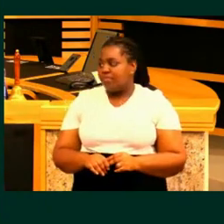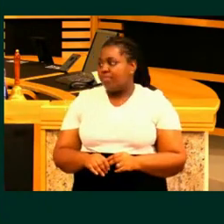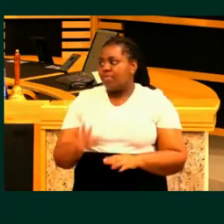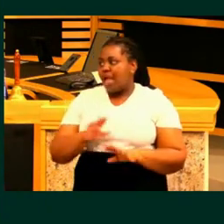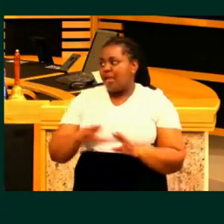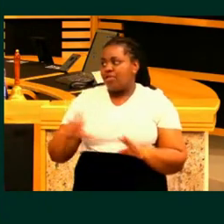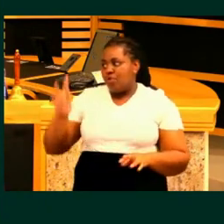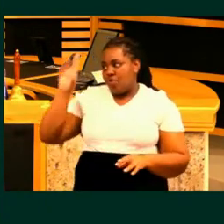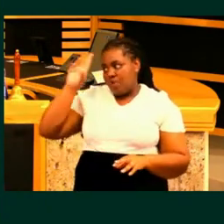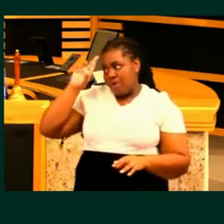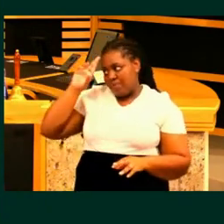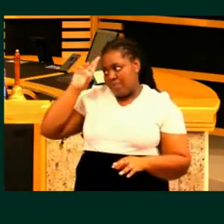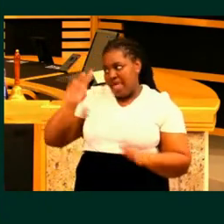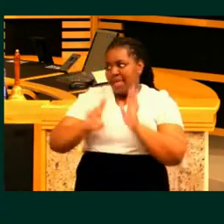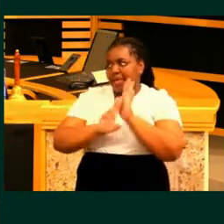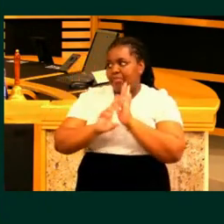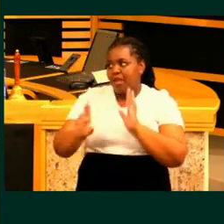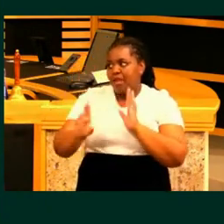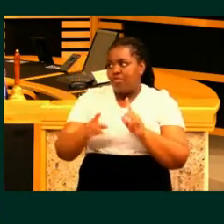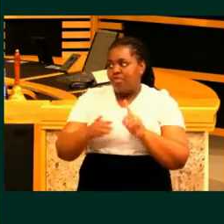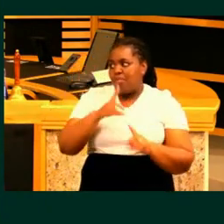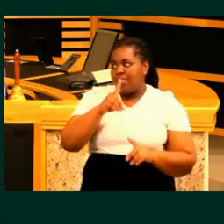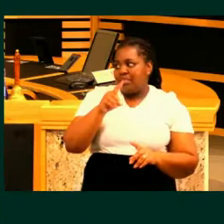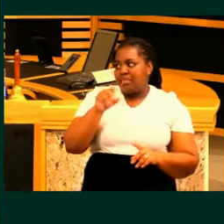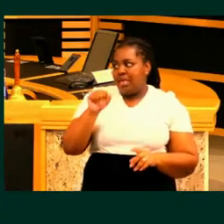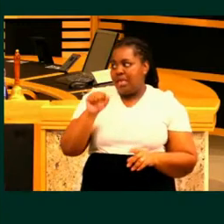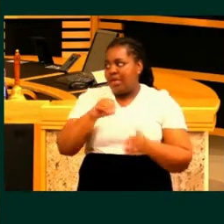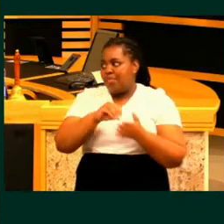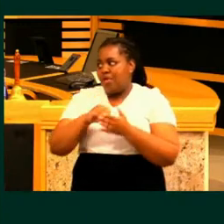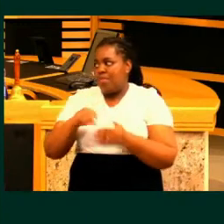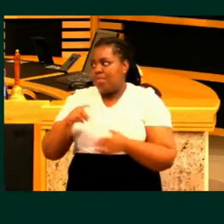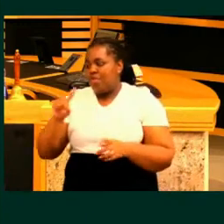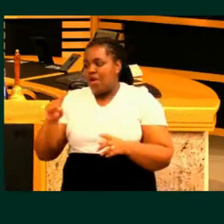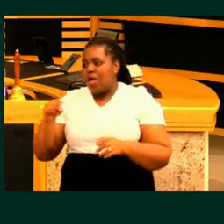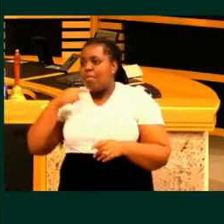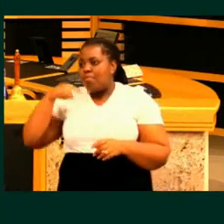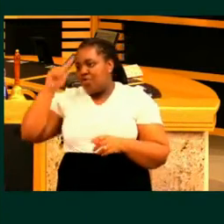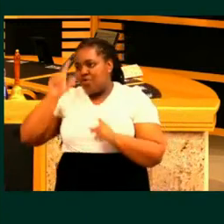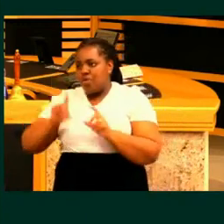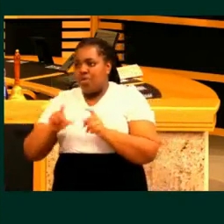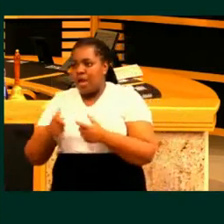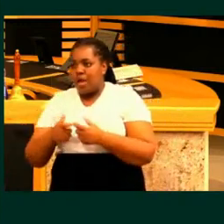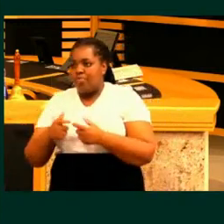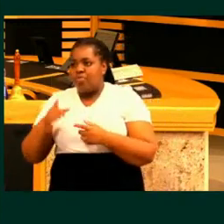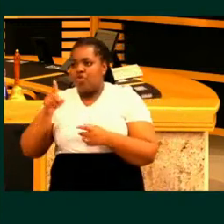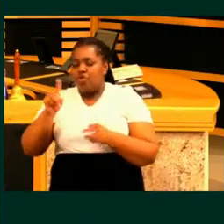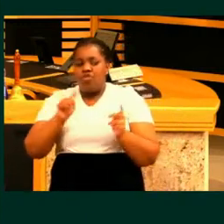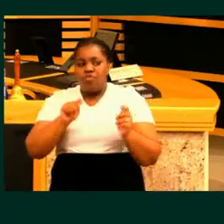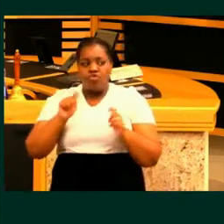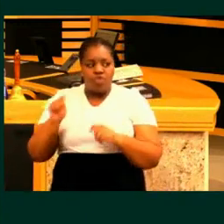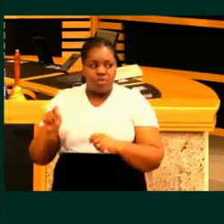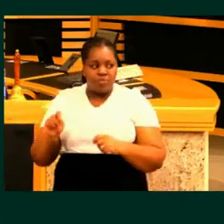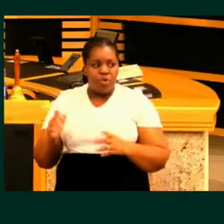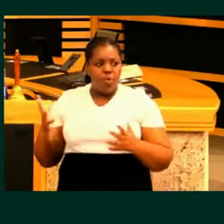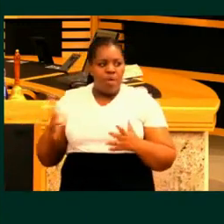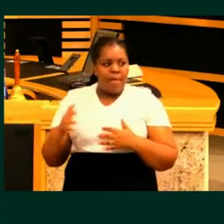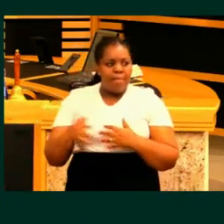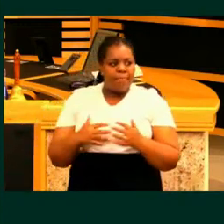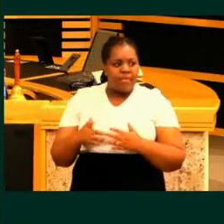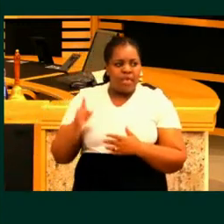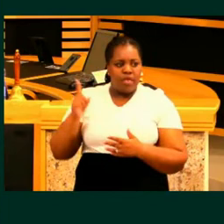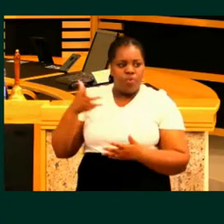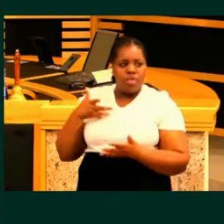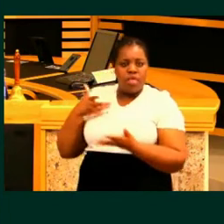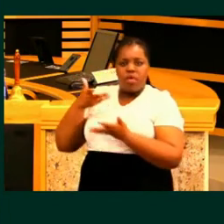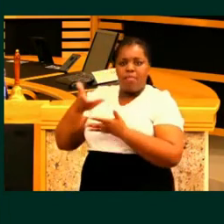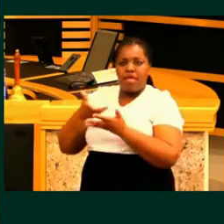remember a representative of Da bringing that matter to a portfolio Committee of Transport where matters are